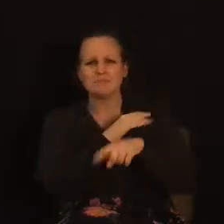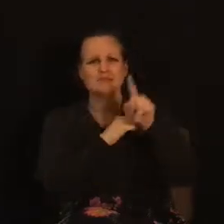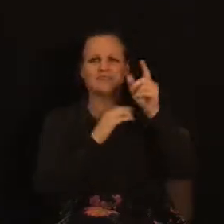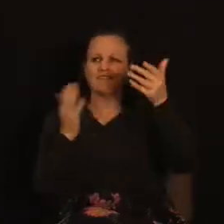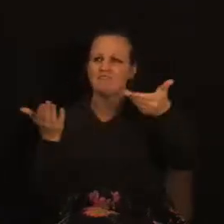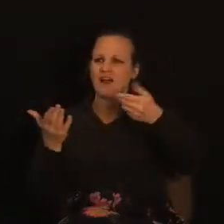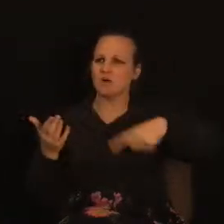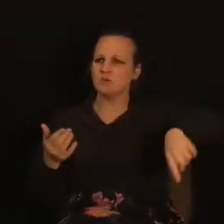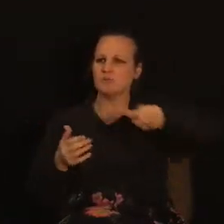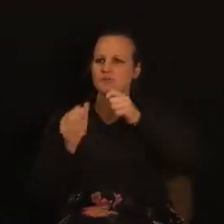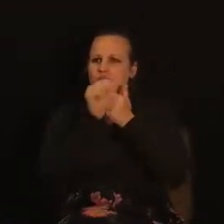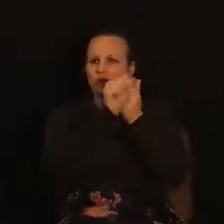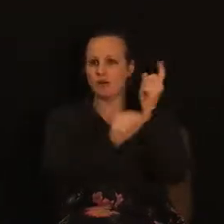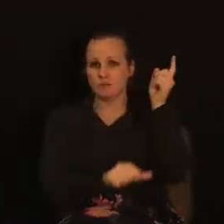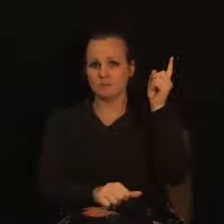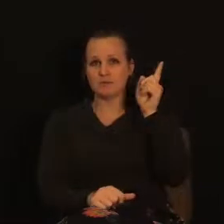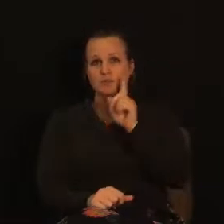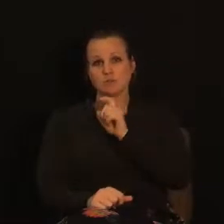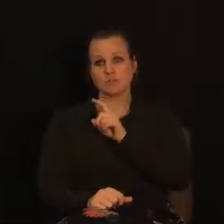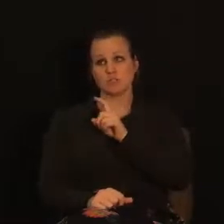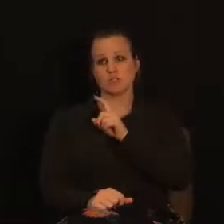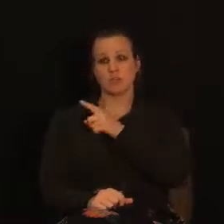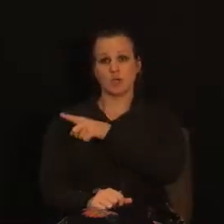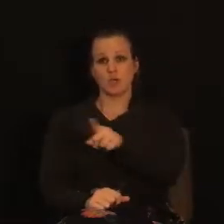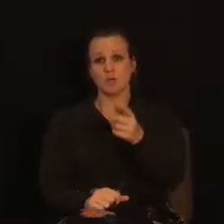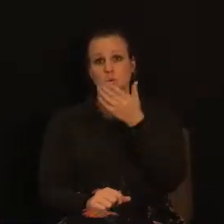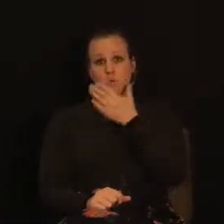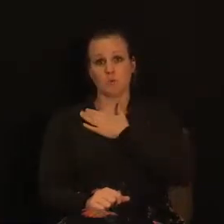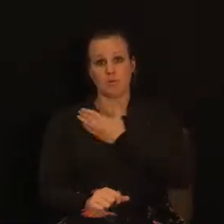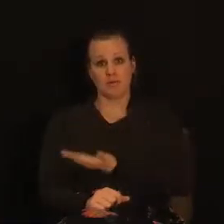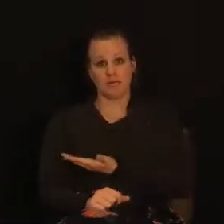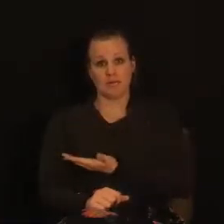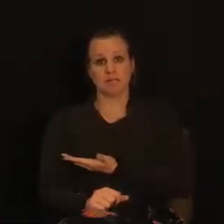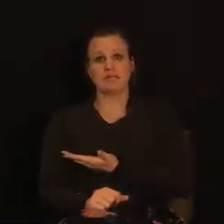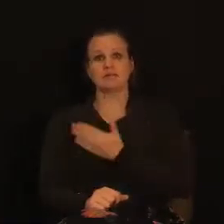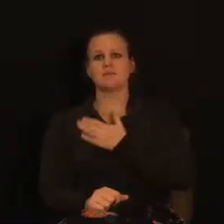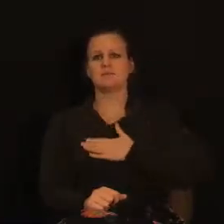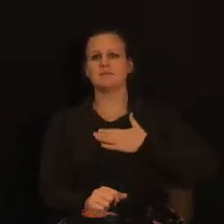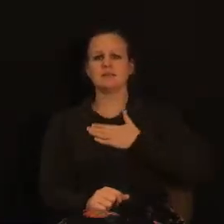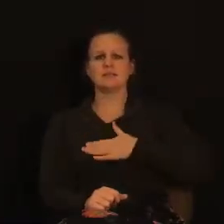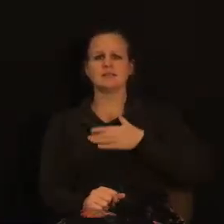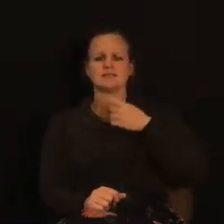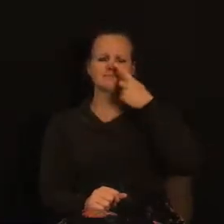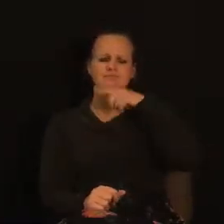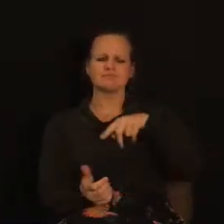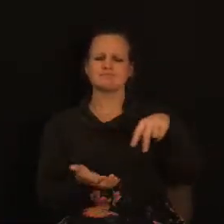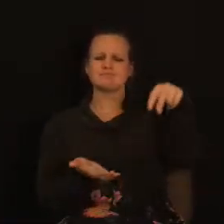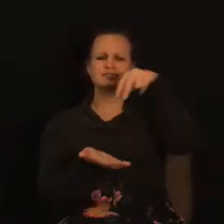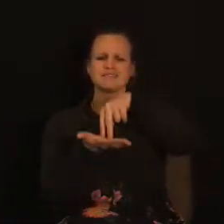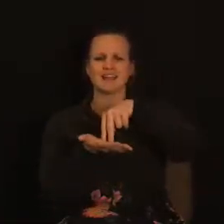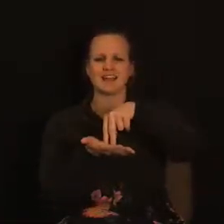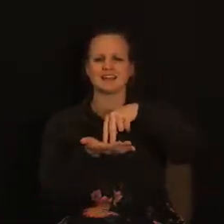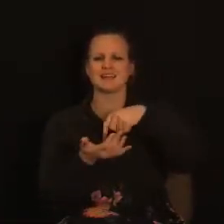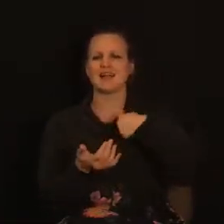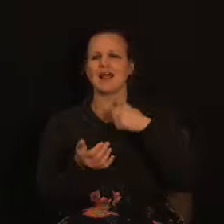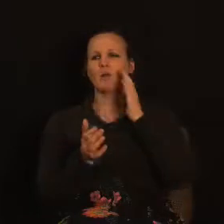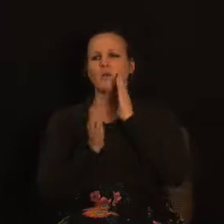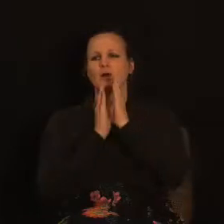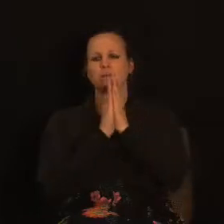The question is just if you're willing. If you guys will please stand, I'm going to pray.